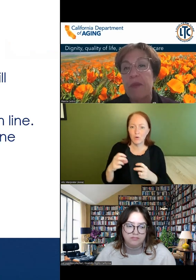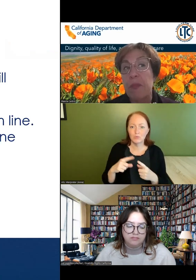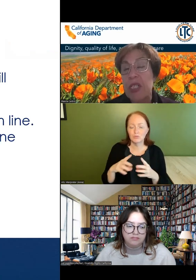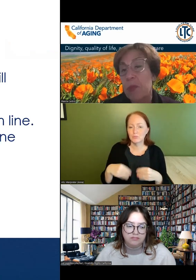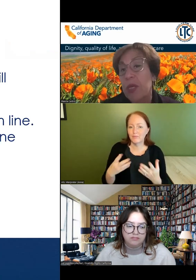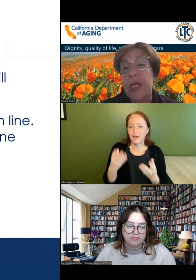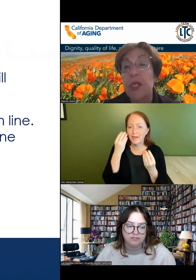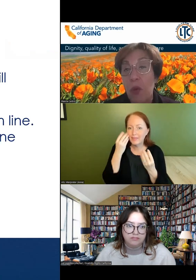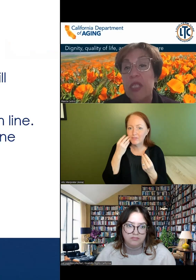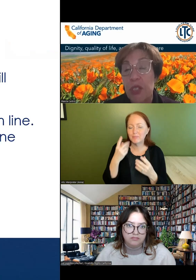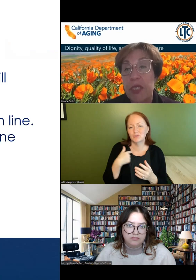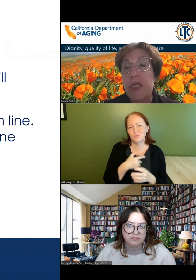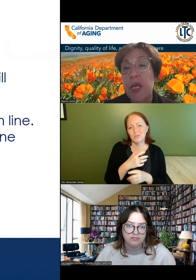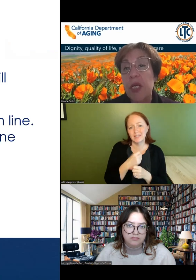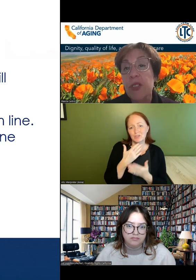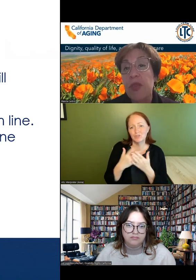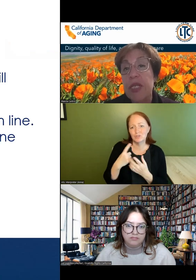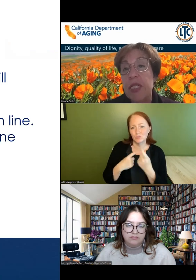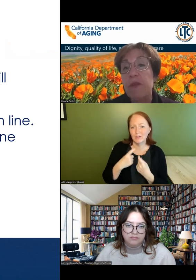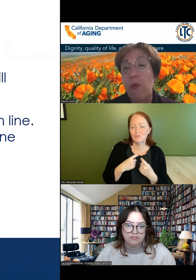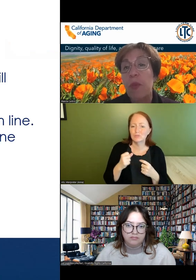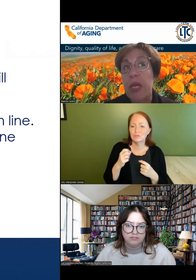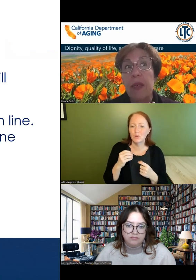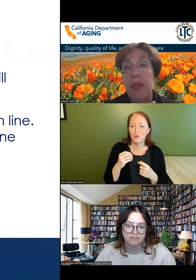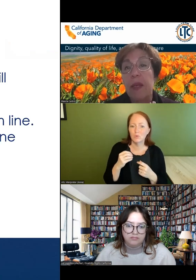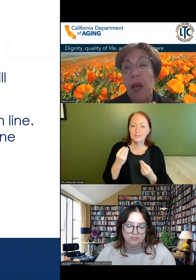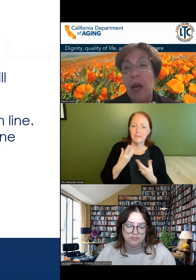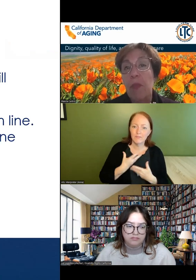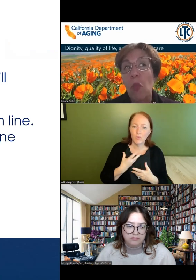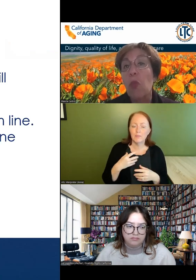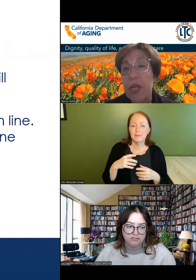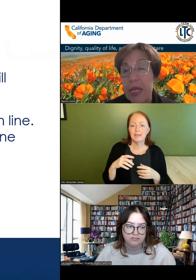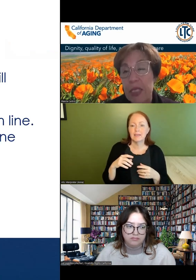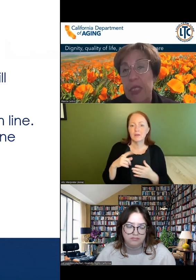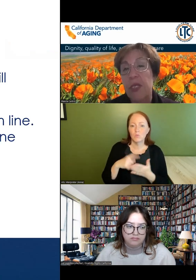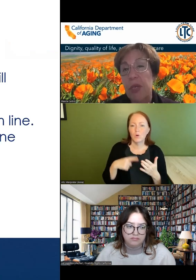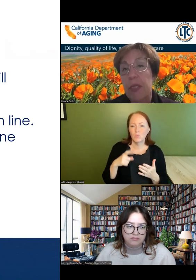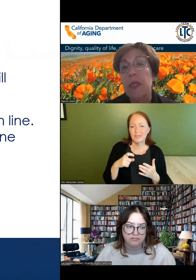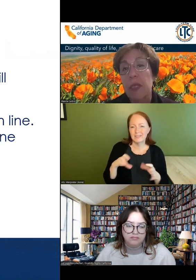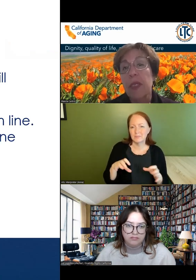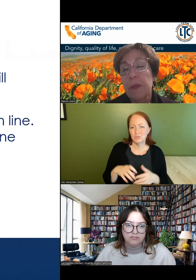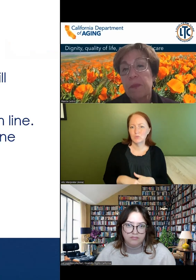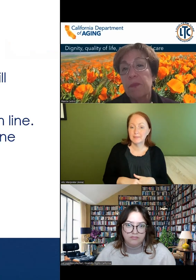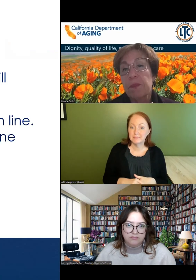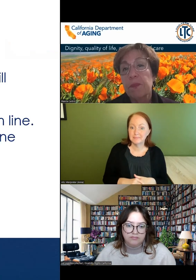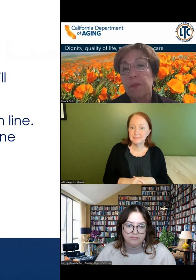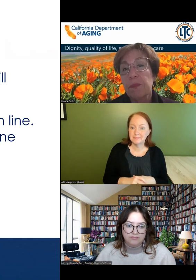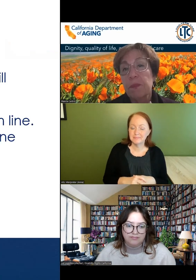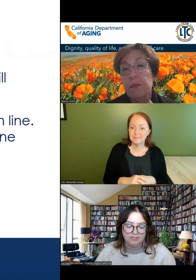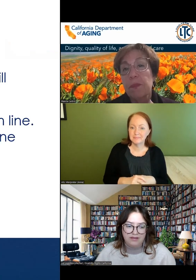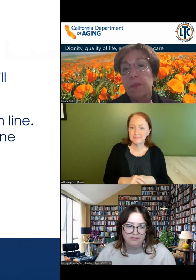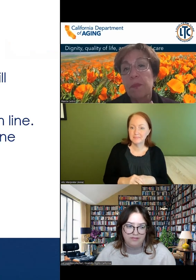provide the information. We're getting good questions so that it's informing what we need to be doing.